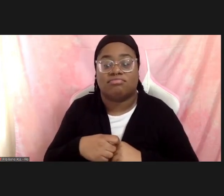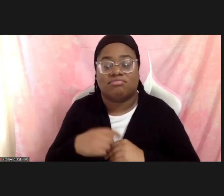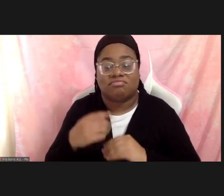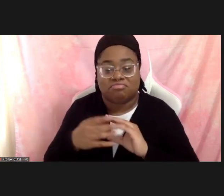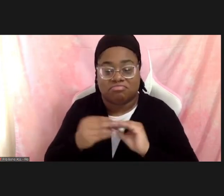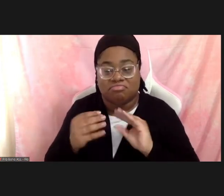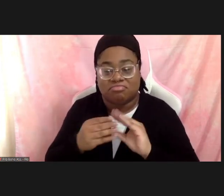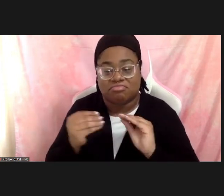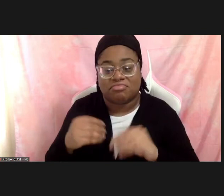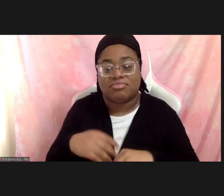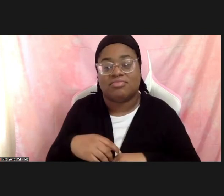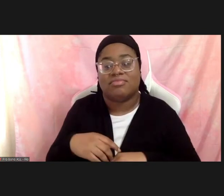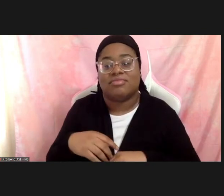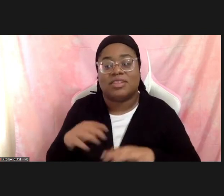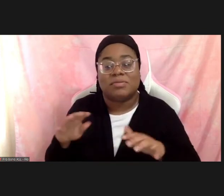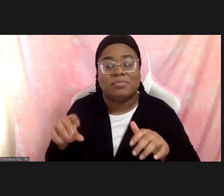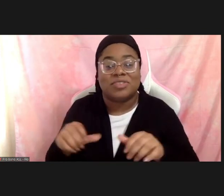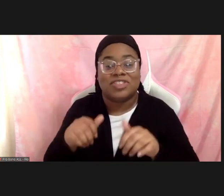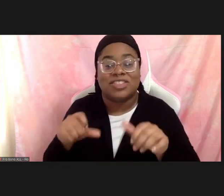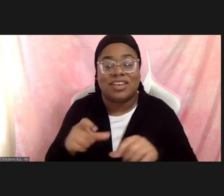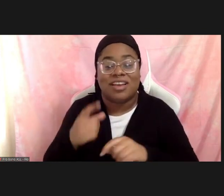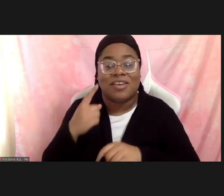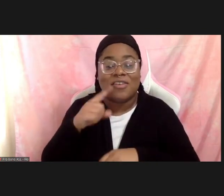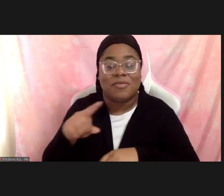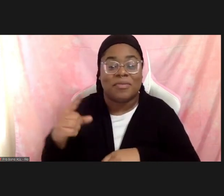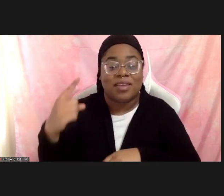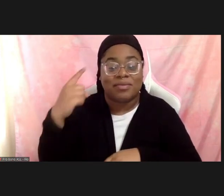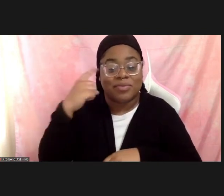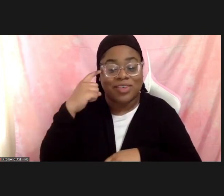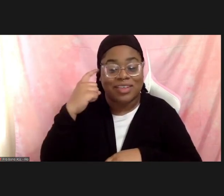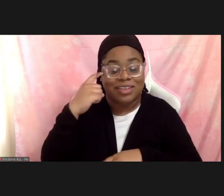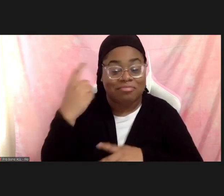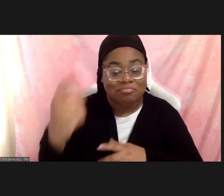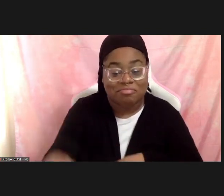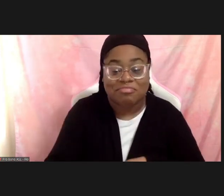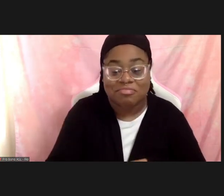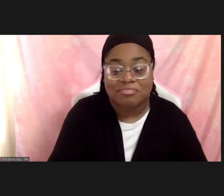a massage for my brain.